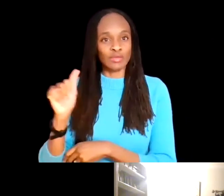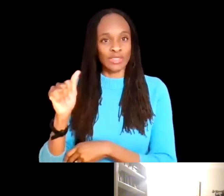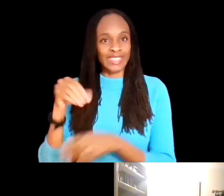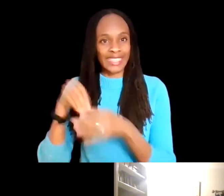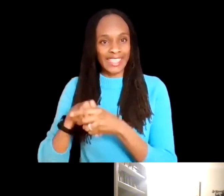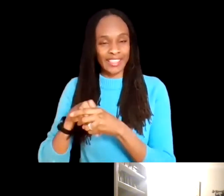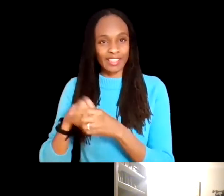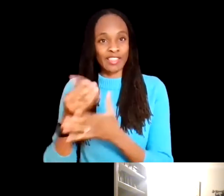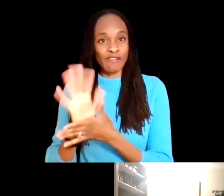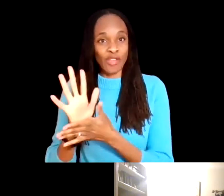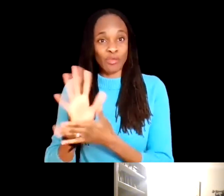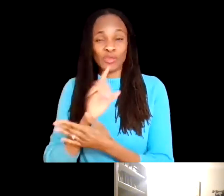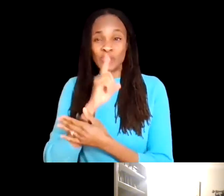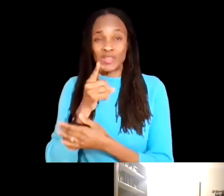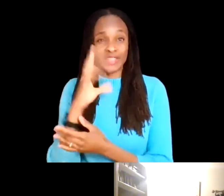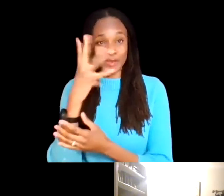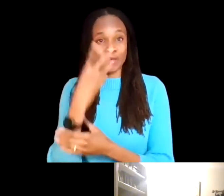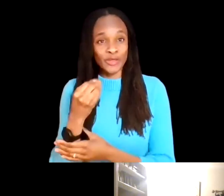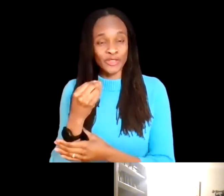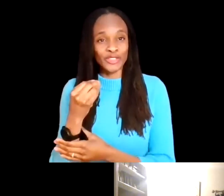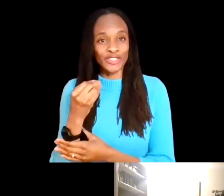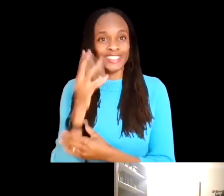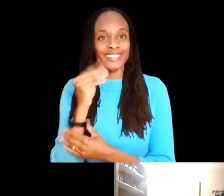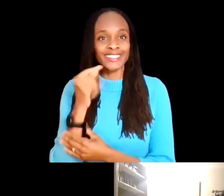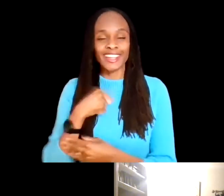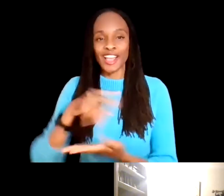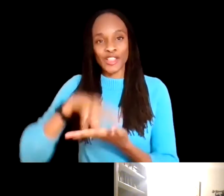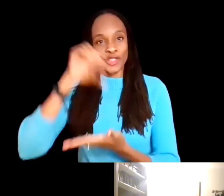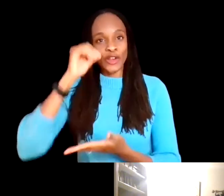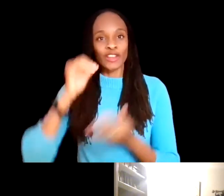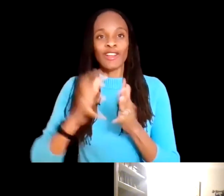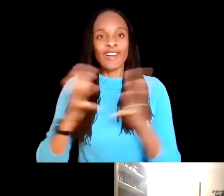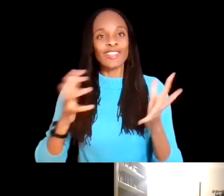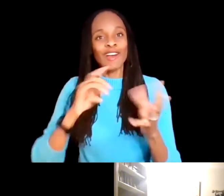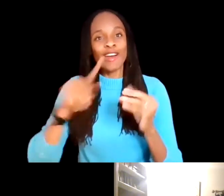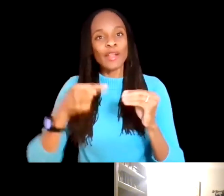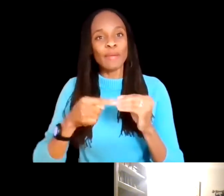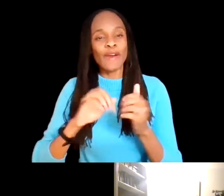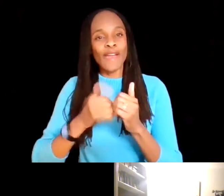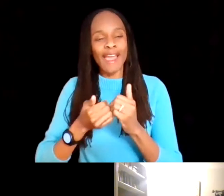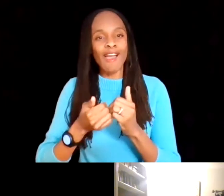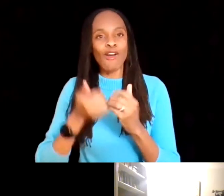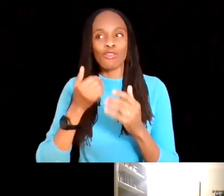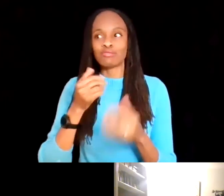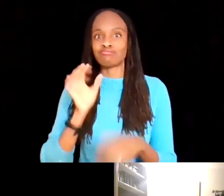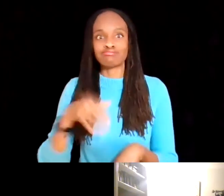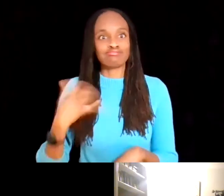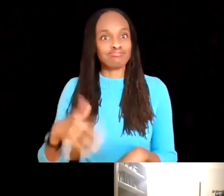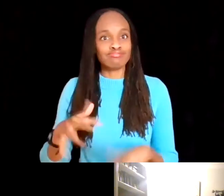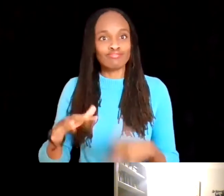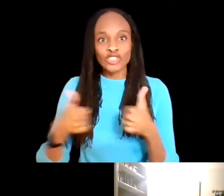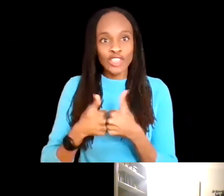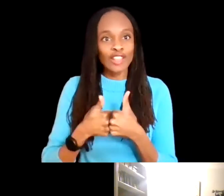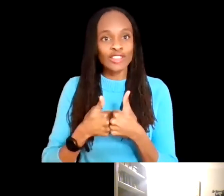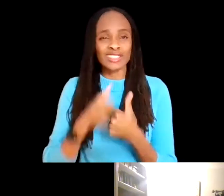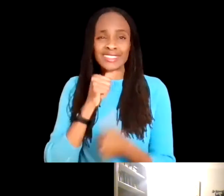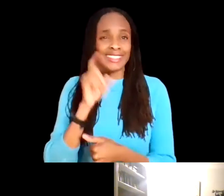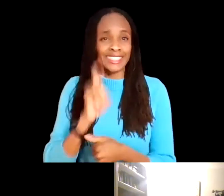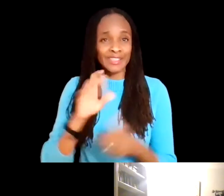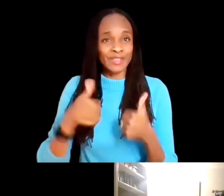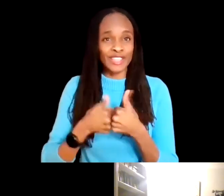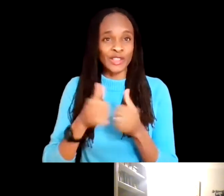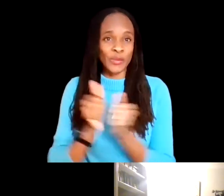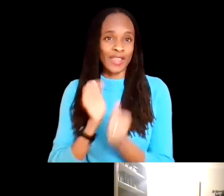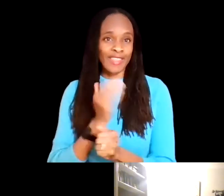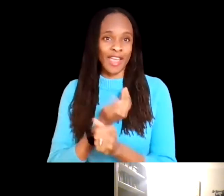an extraordinary and beautiful experience. And I learned a lot about how challenging this is and doesn't need to be in our